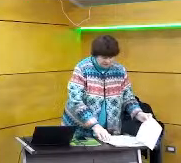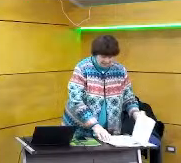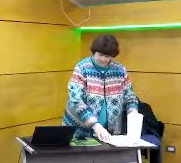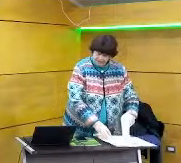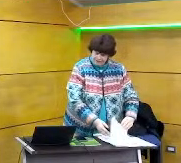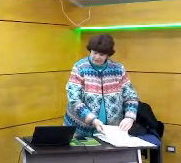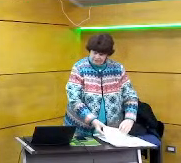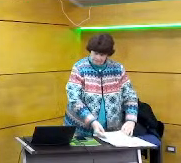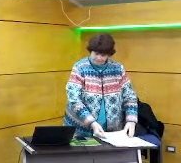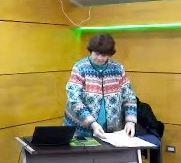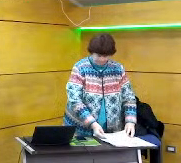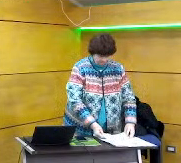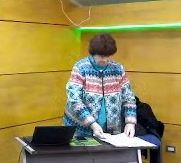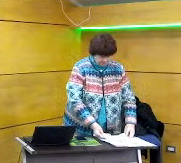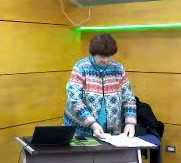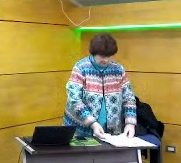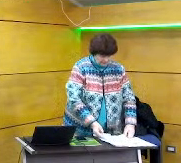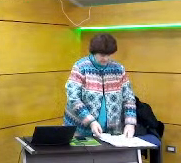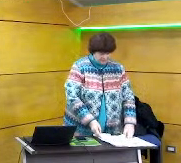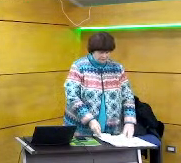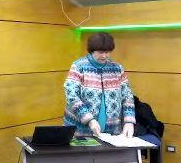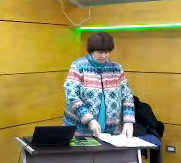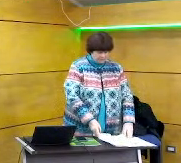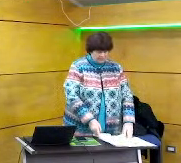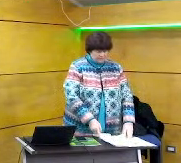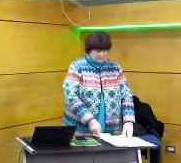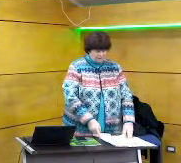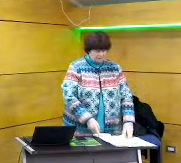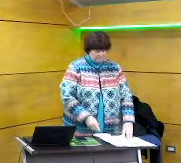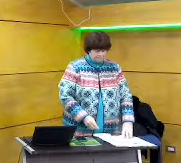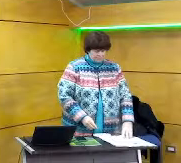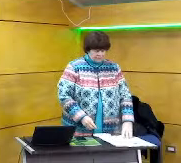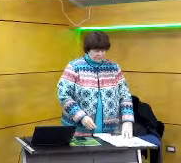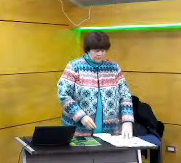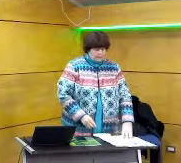Stage 5, the development